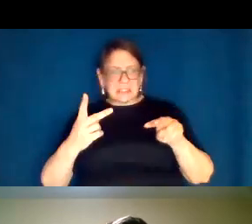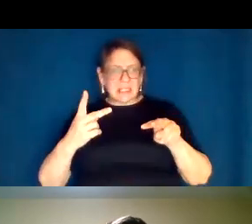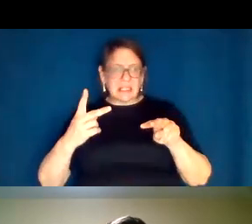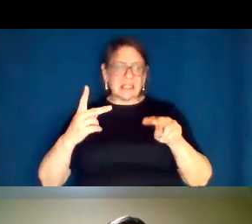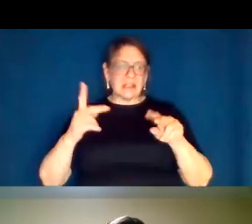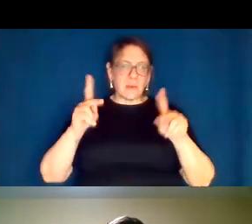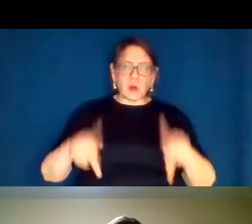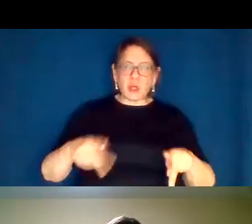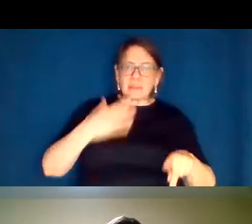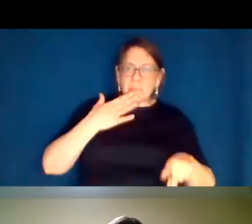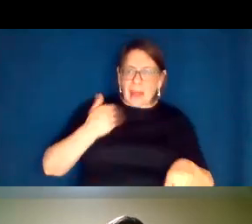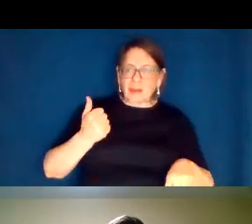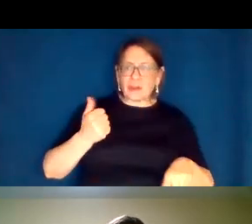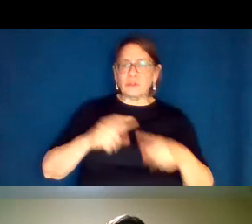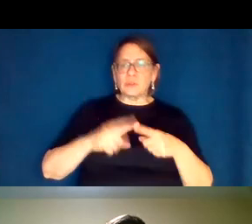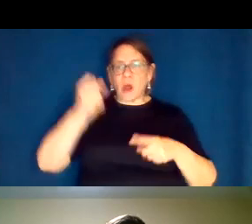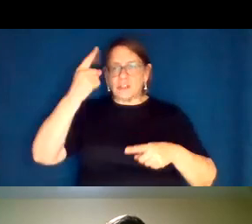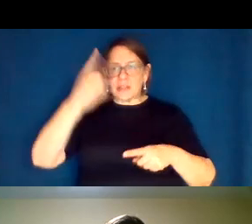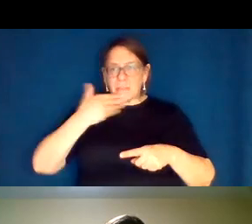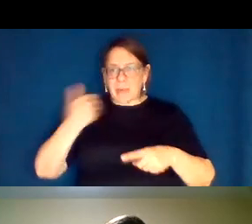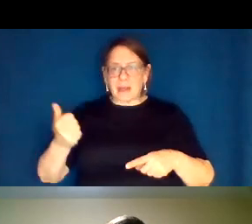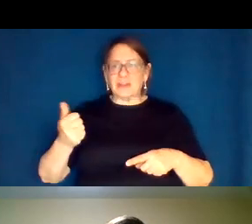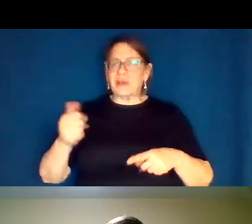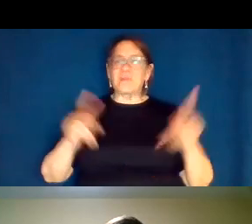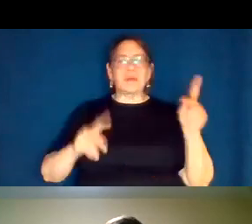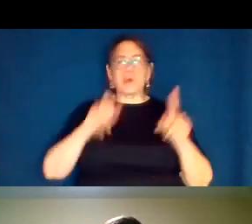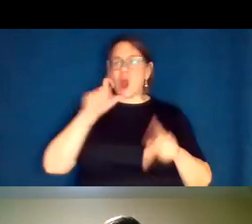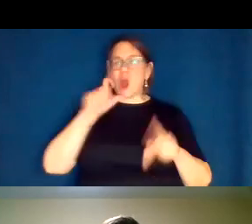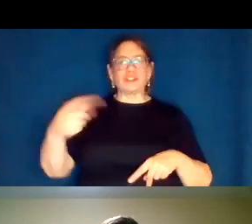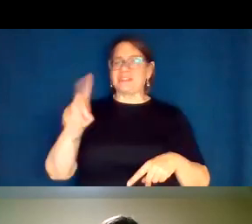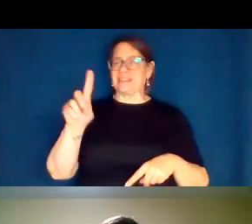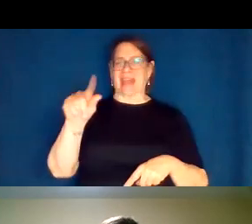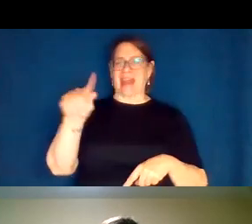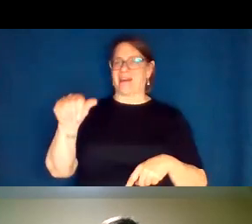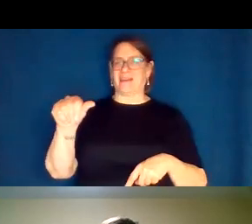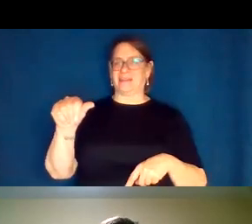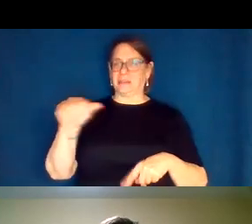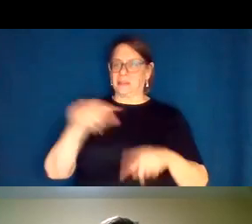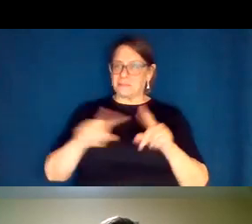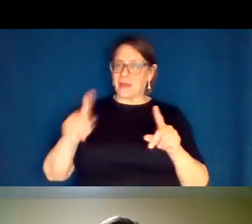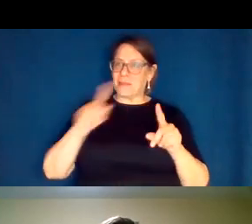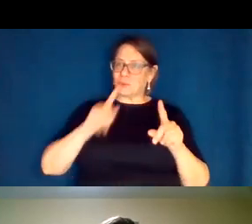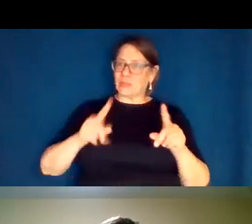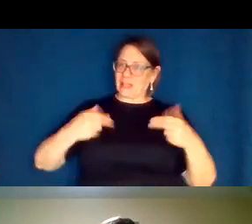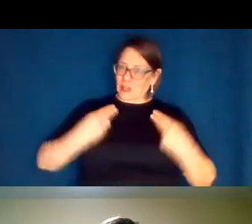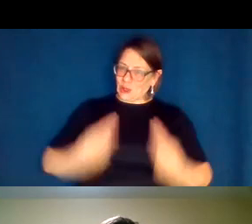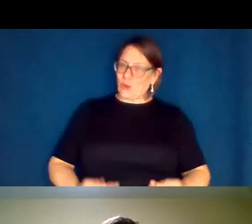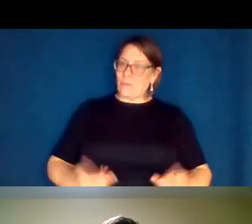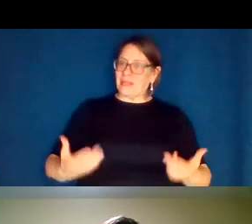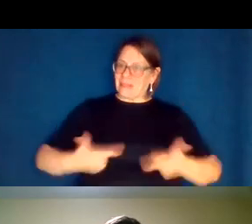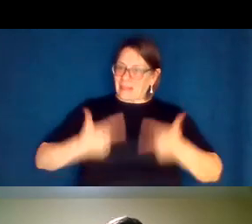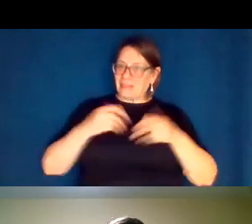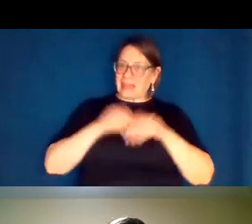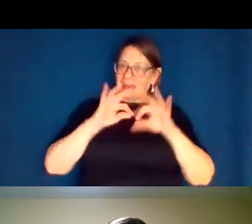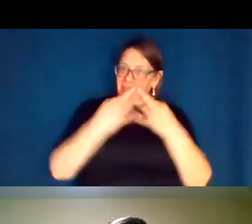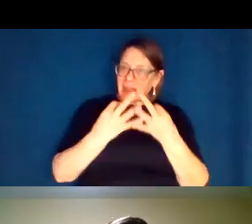to this concept that people are not simply slices of data, that they're whole human beings living in connected families and rooted